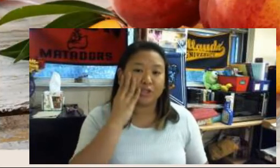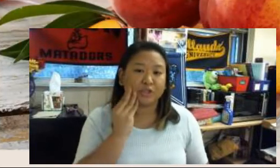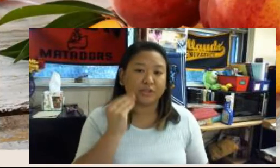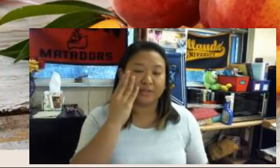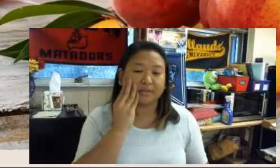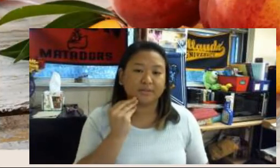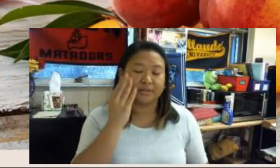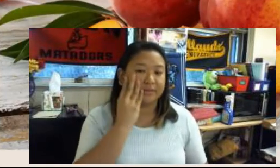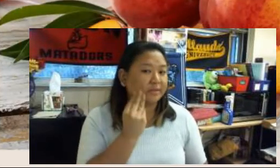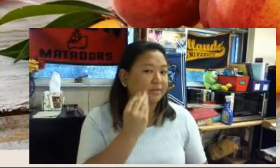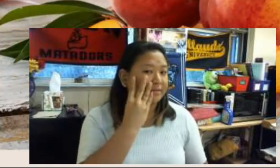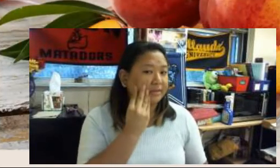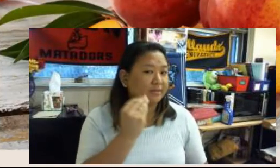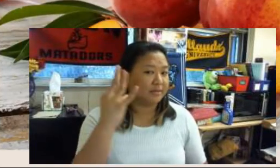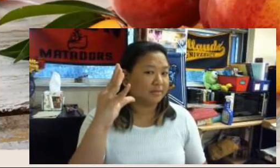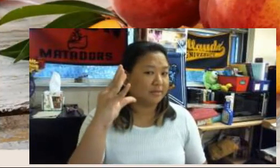Peach,